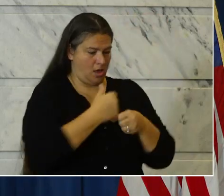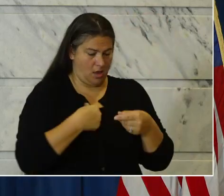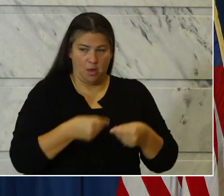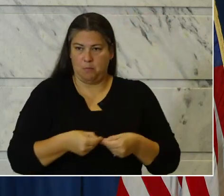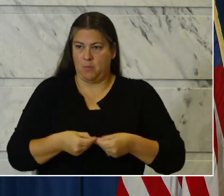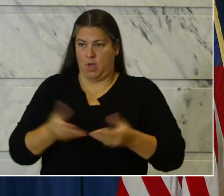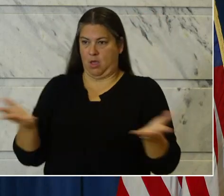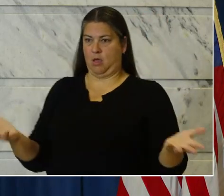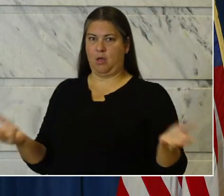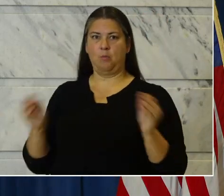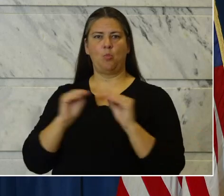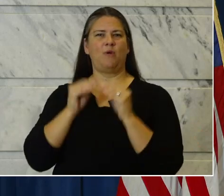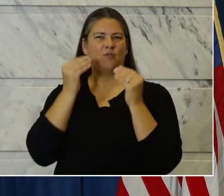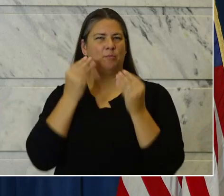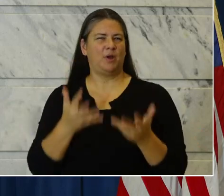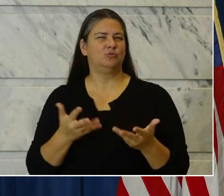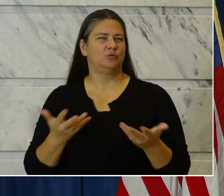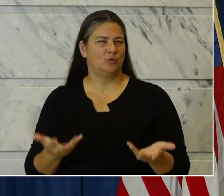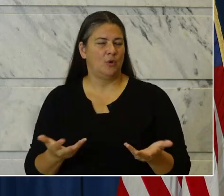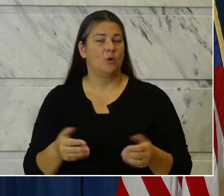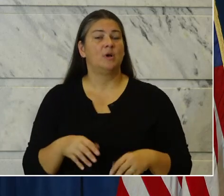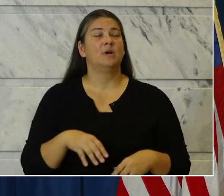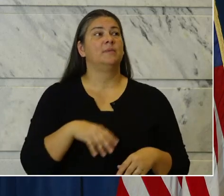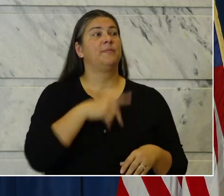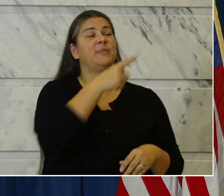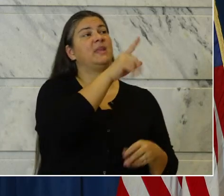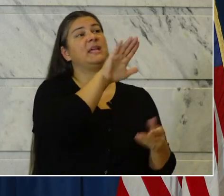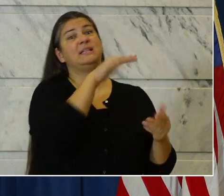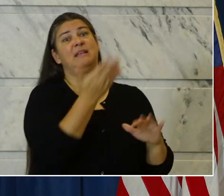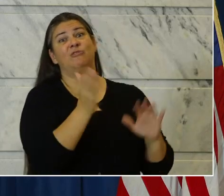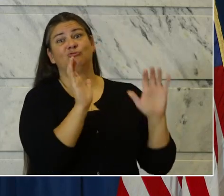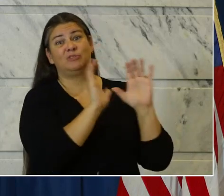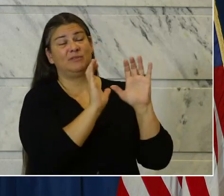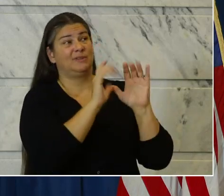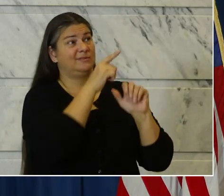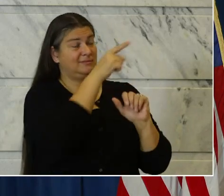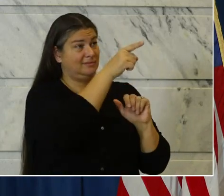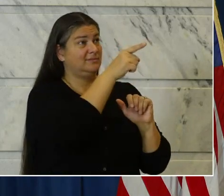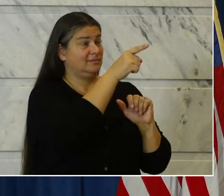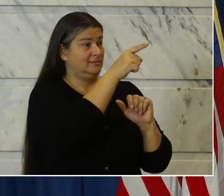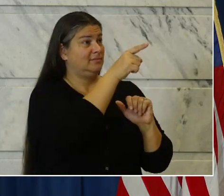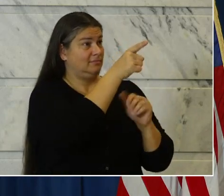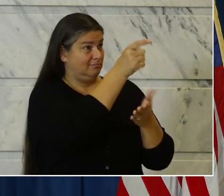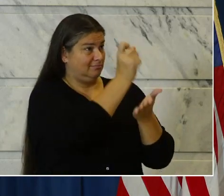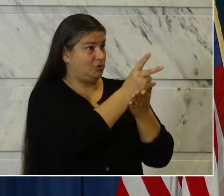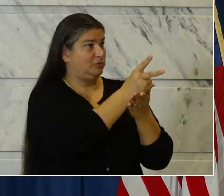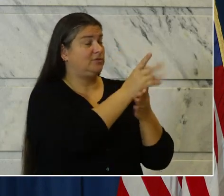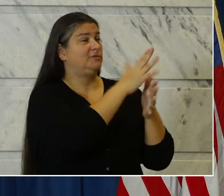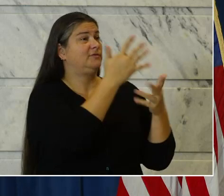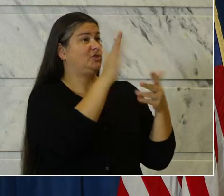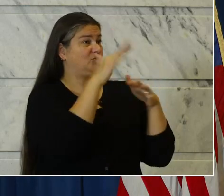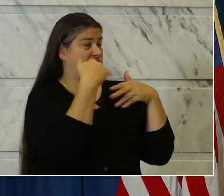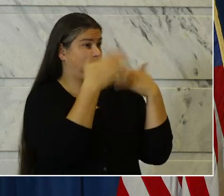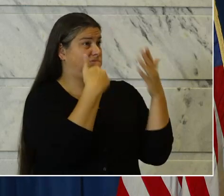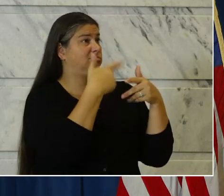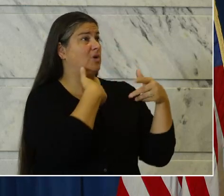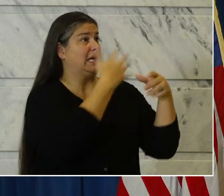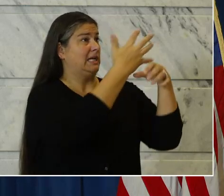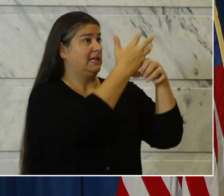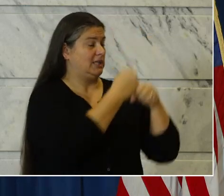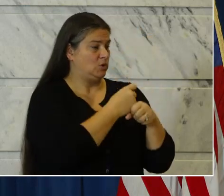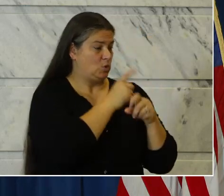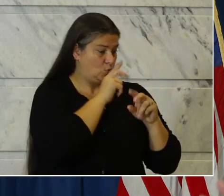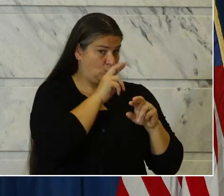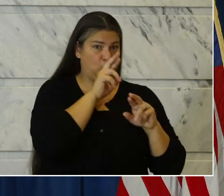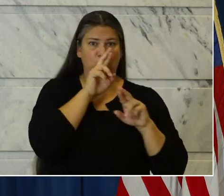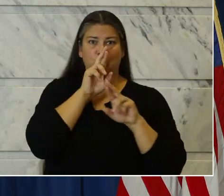this. As the death certificates are cleared, as they're verified, we report them as they come in. And then, quite honestly, I'll just tell you,